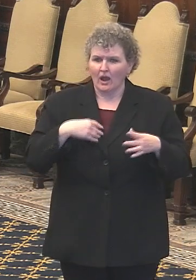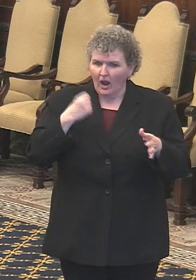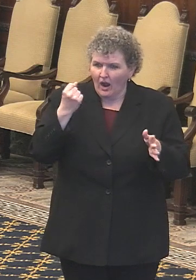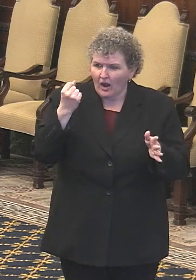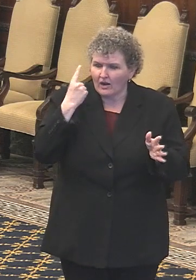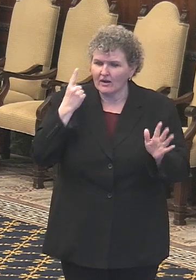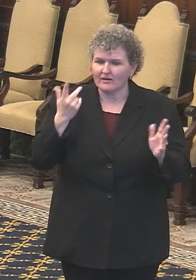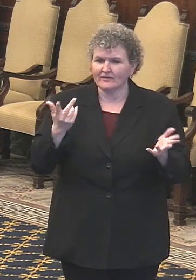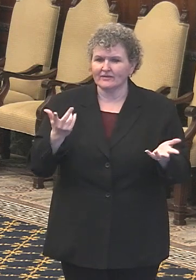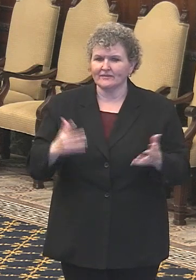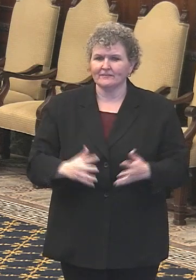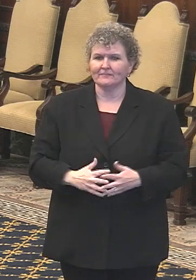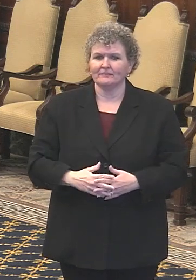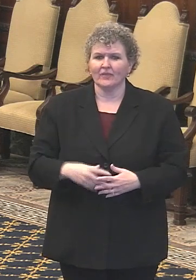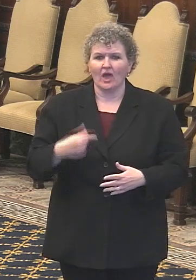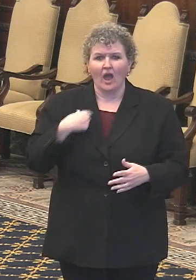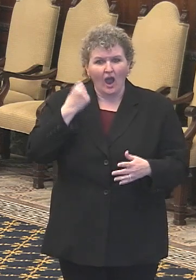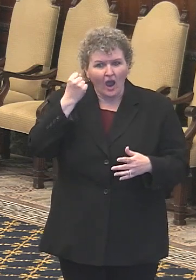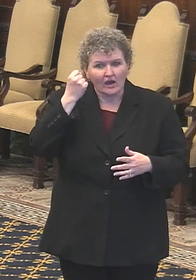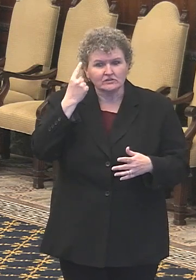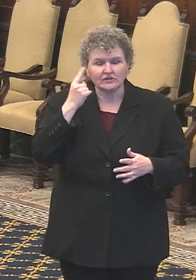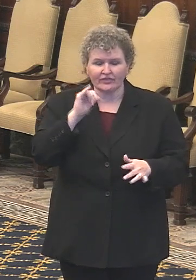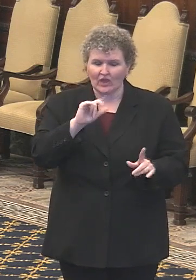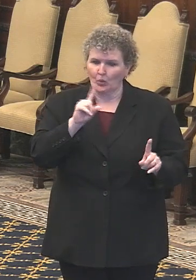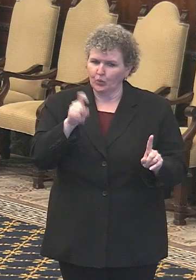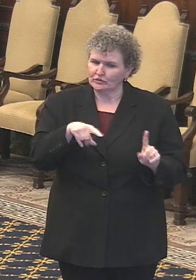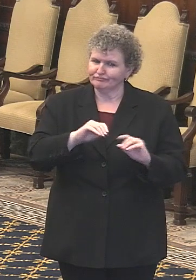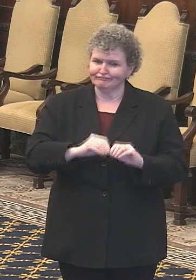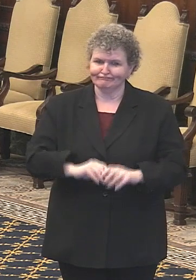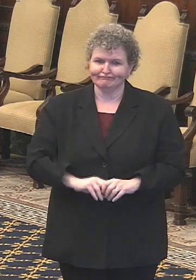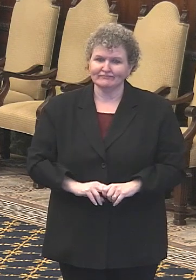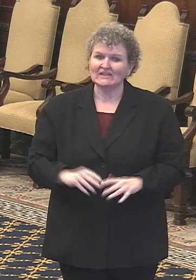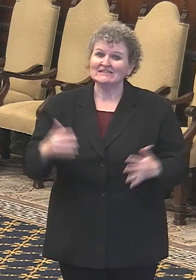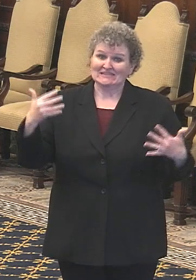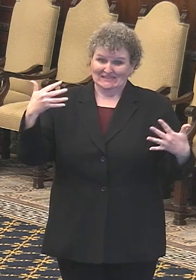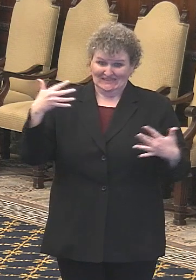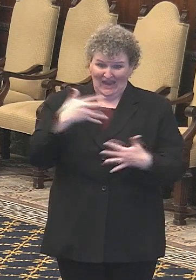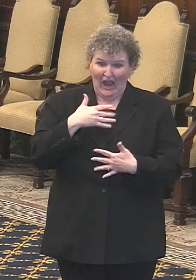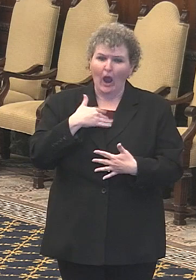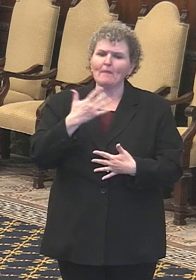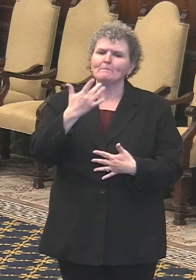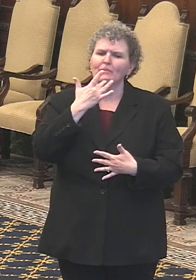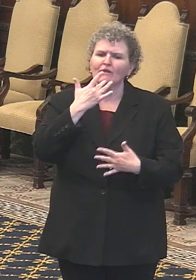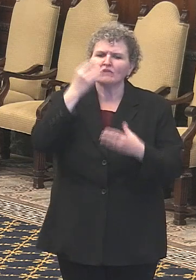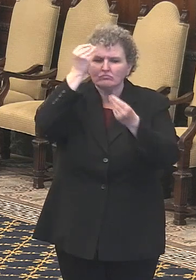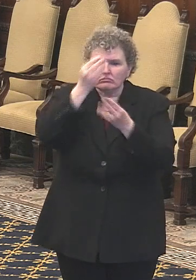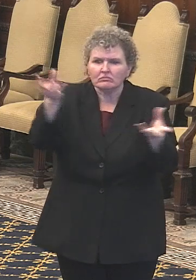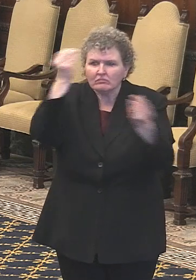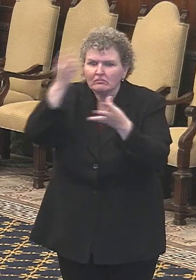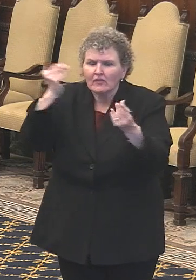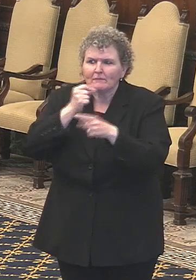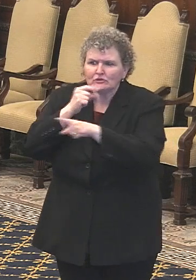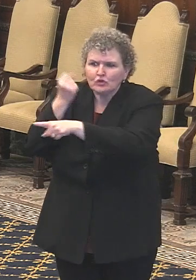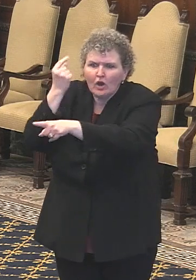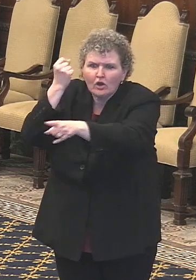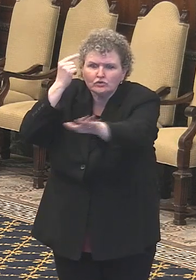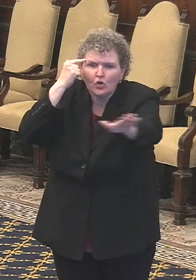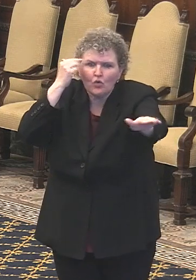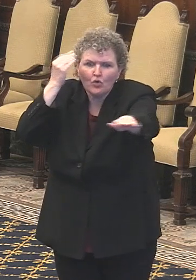get people more scared in a way to take this seriously? Well, I don't want to see people scared. I want to see people act in a